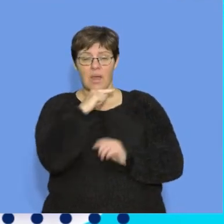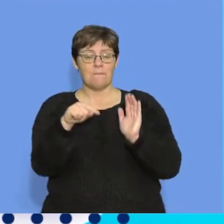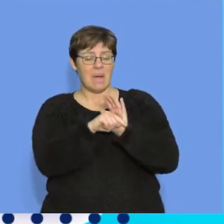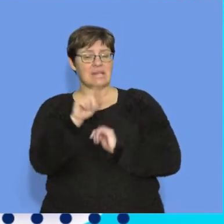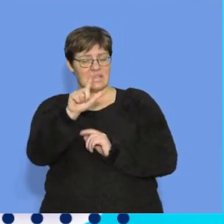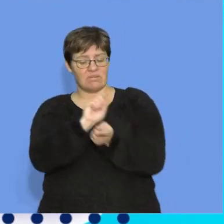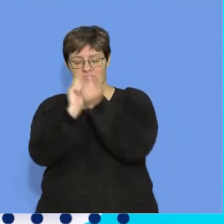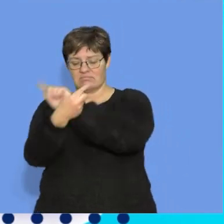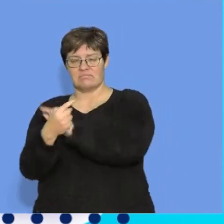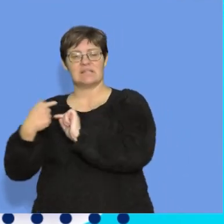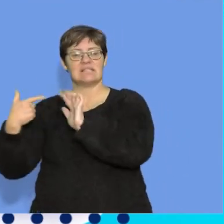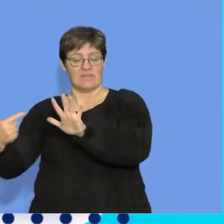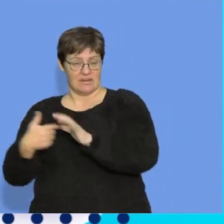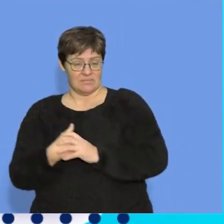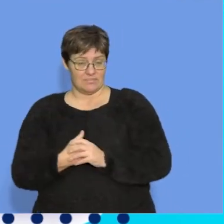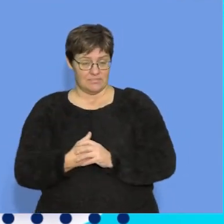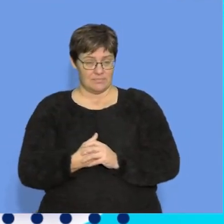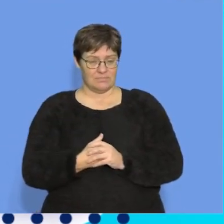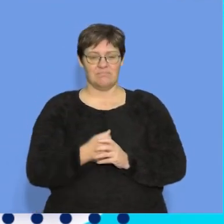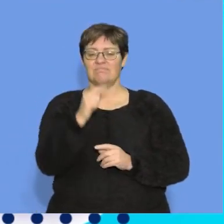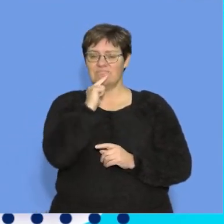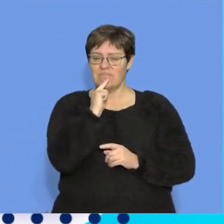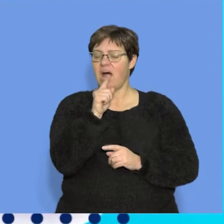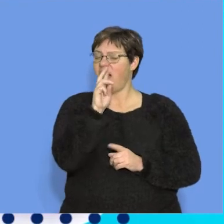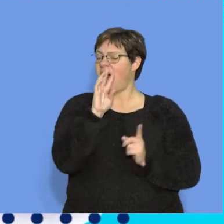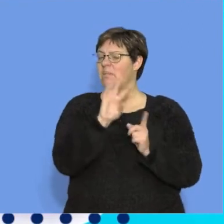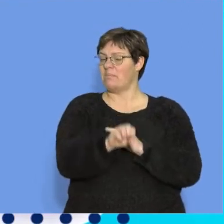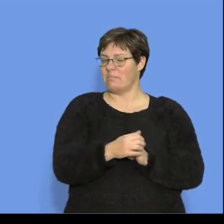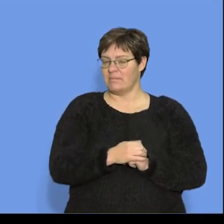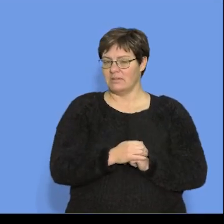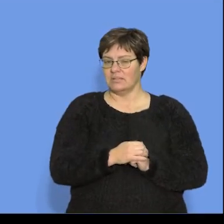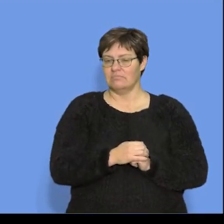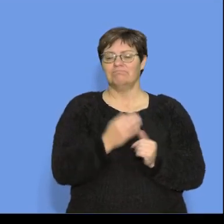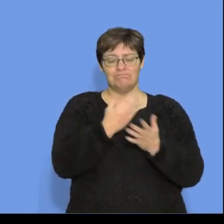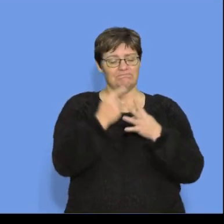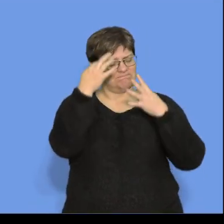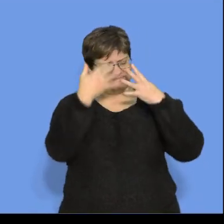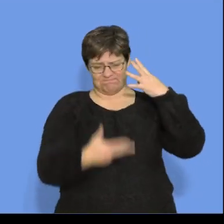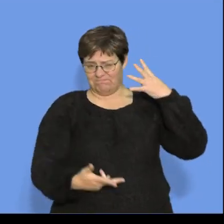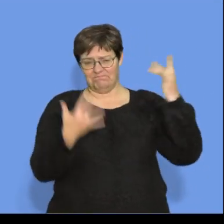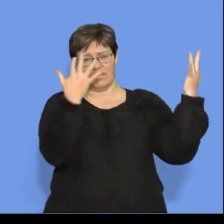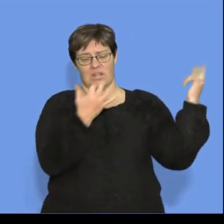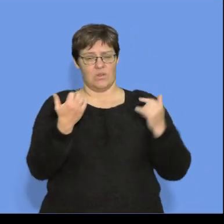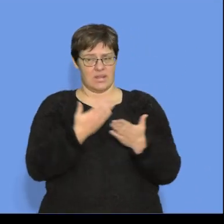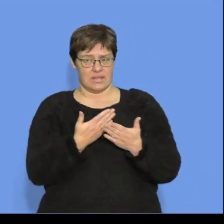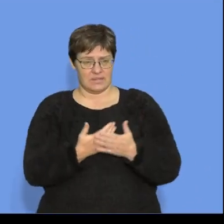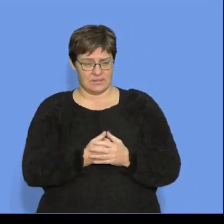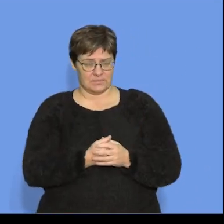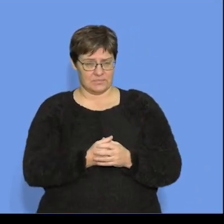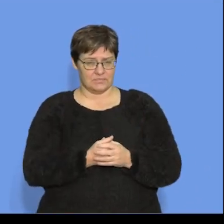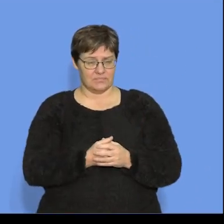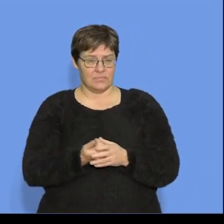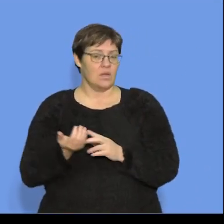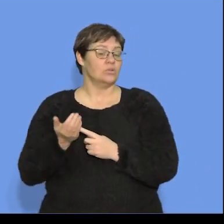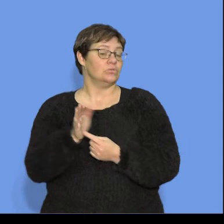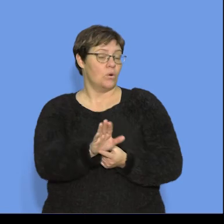So it's actually quite intuitive in that respect. You can do lots of calculations on these. As we've shown,